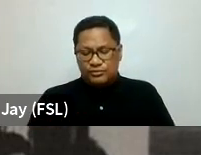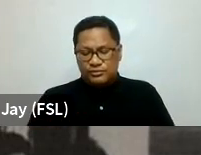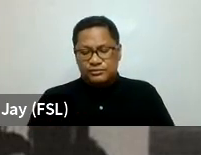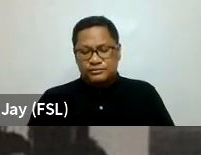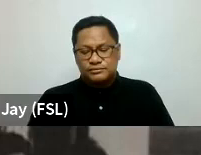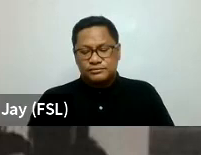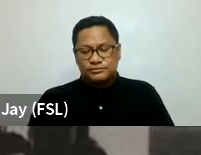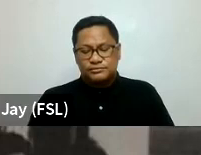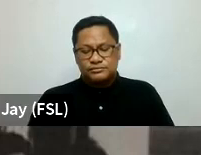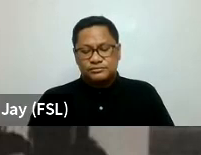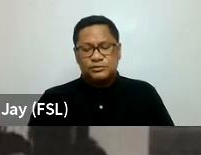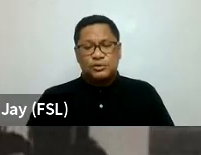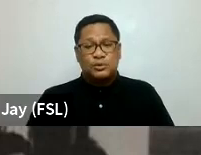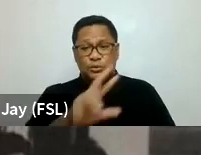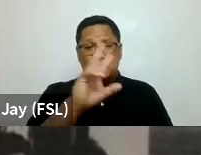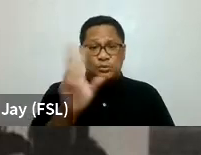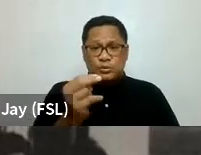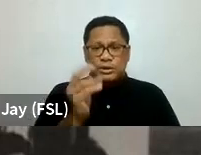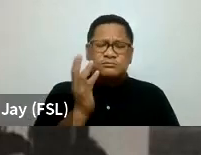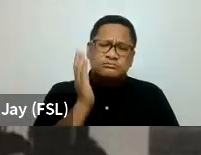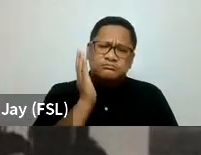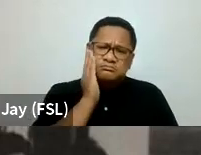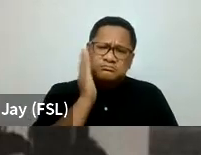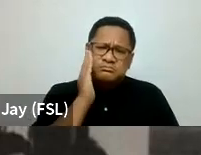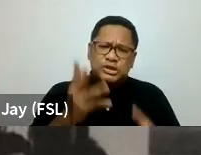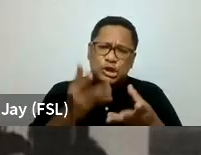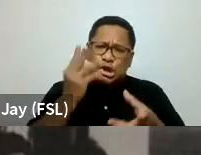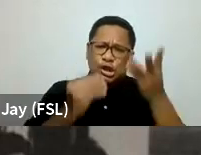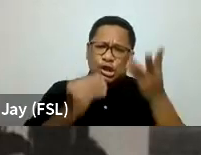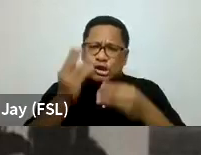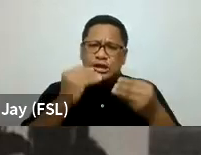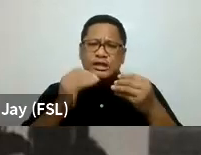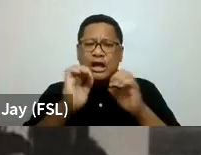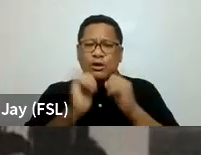while knowing the ways of teaching,